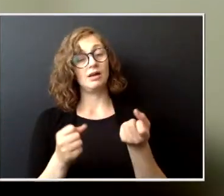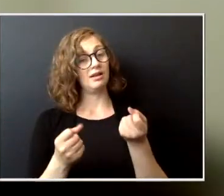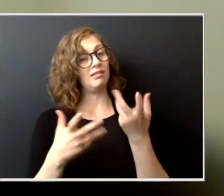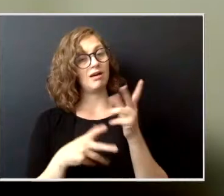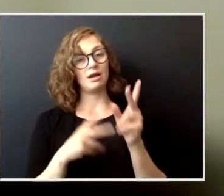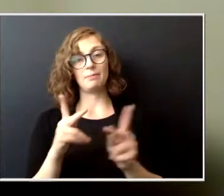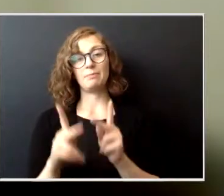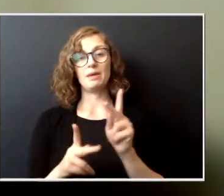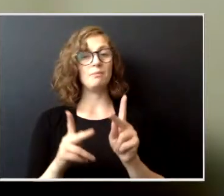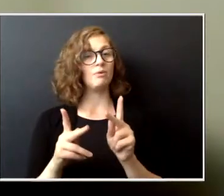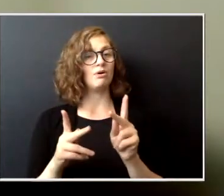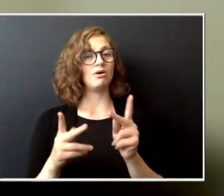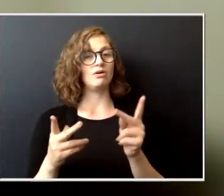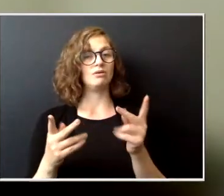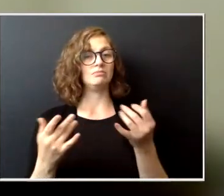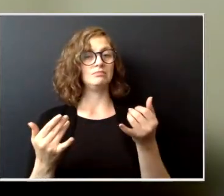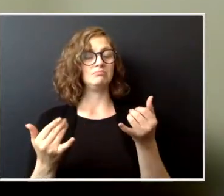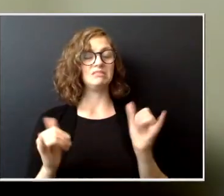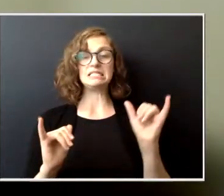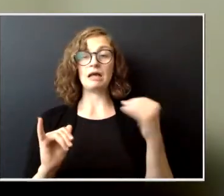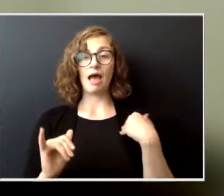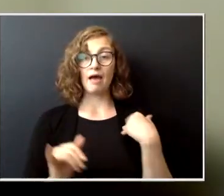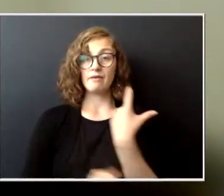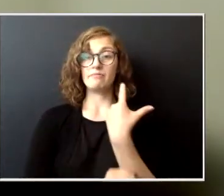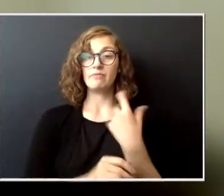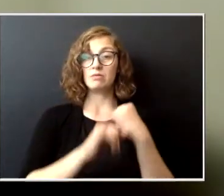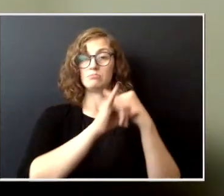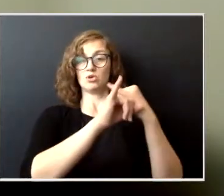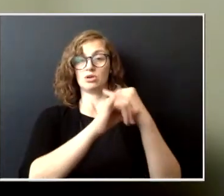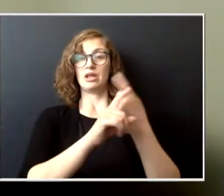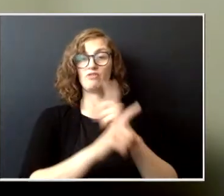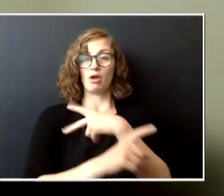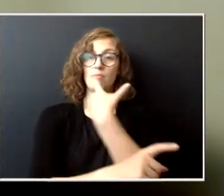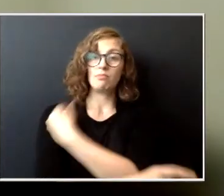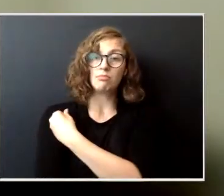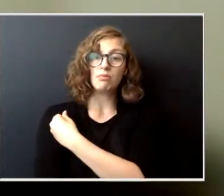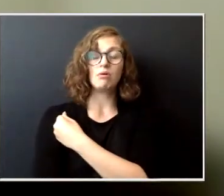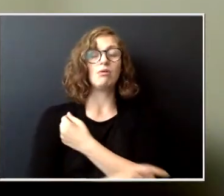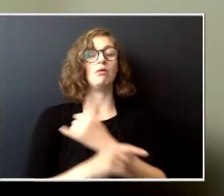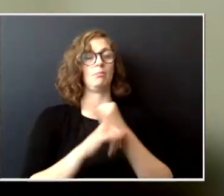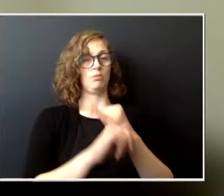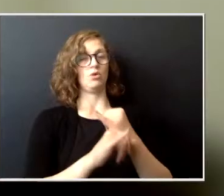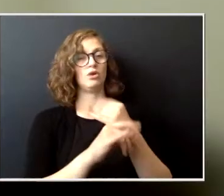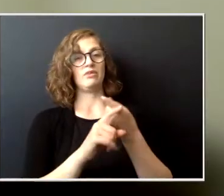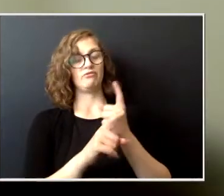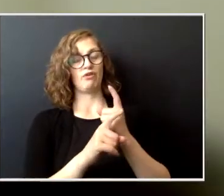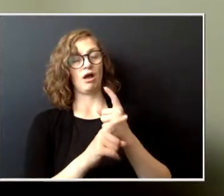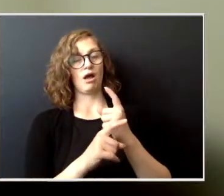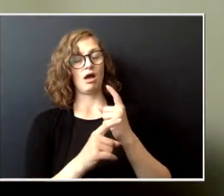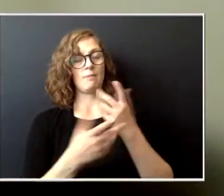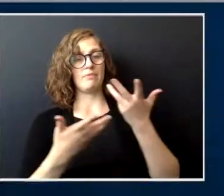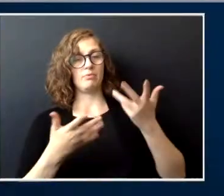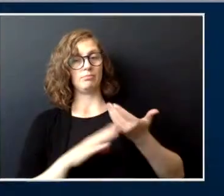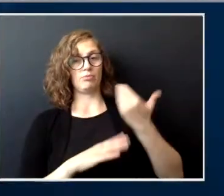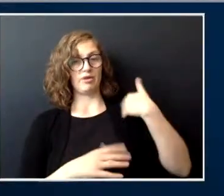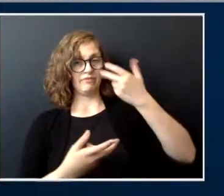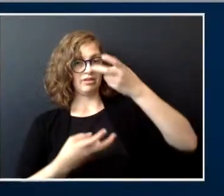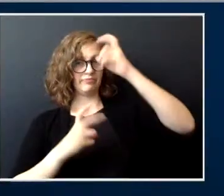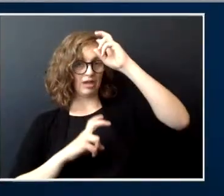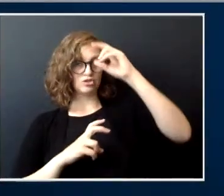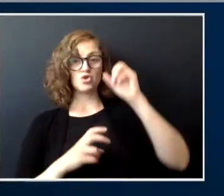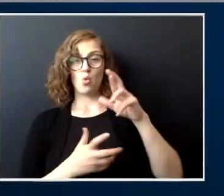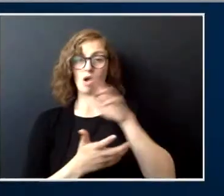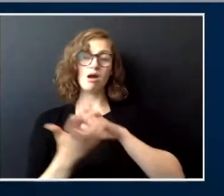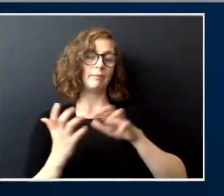have vaccination immunity, infection or reinfection immunity, or a combination of both of those. All right, thank you,